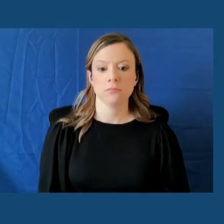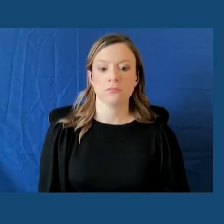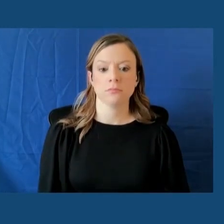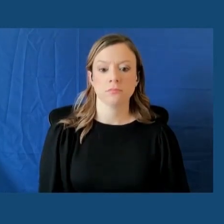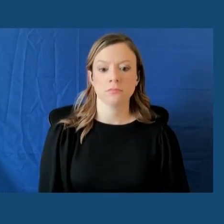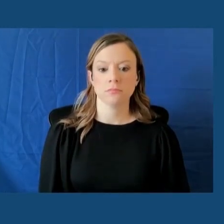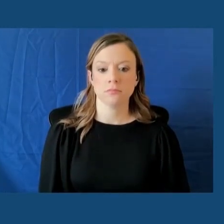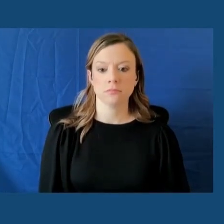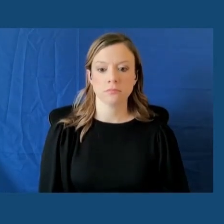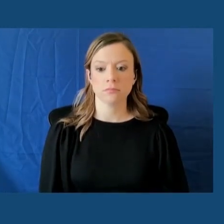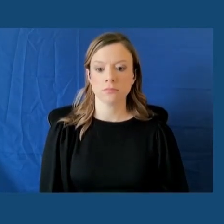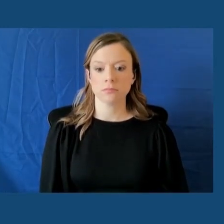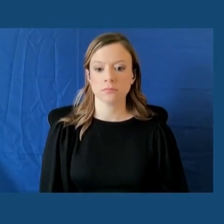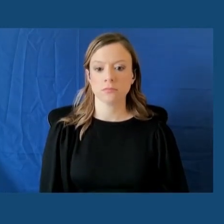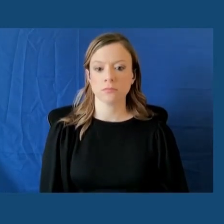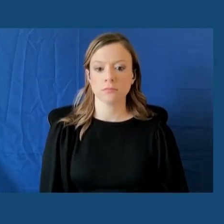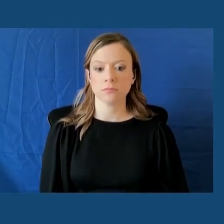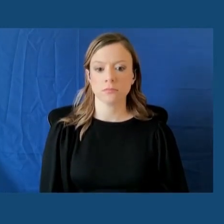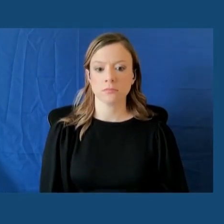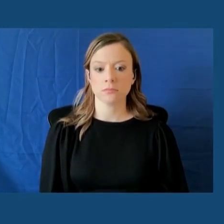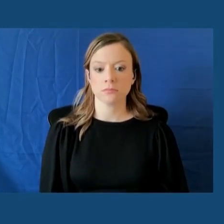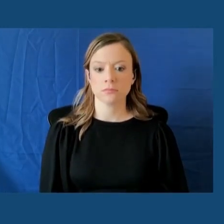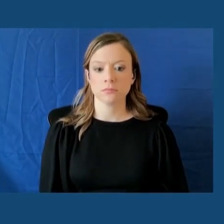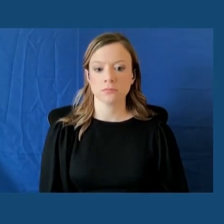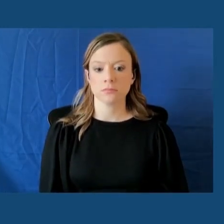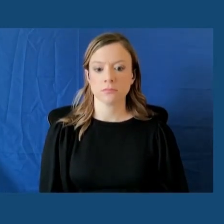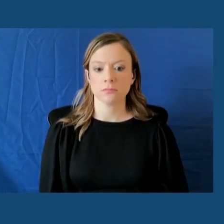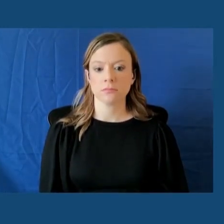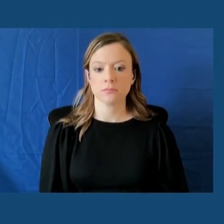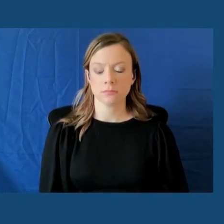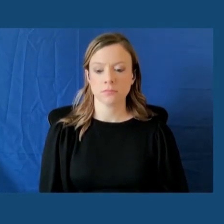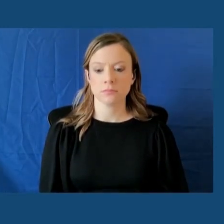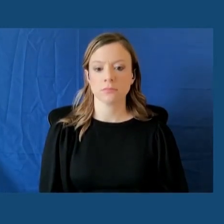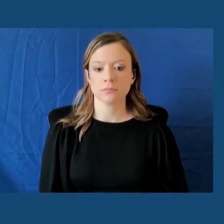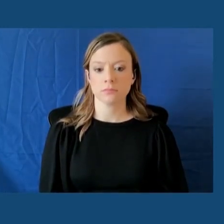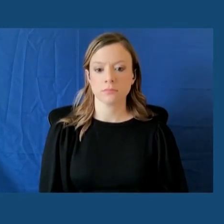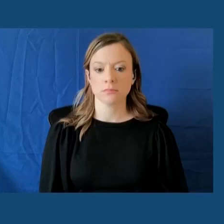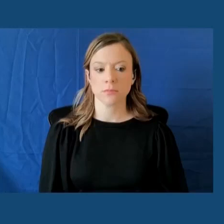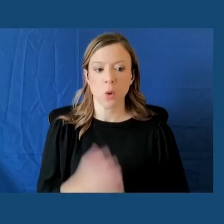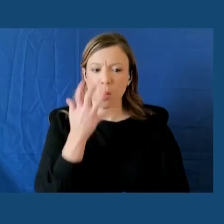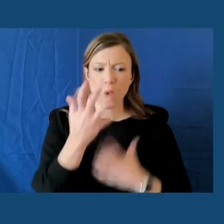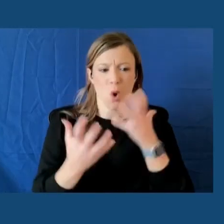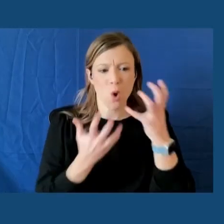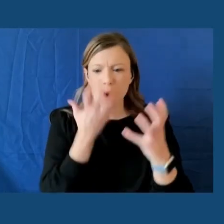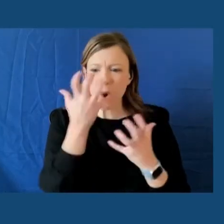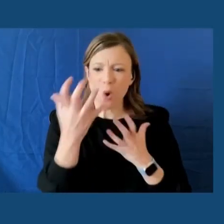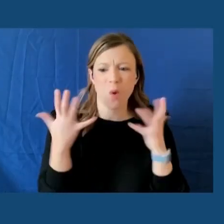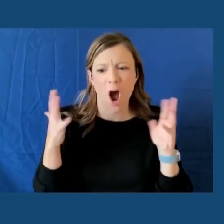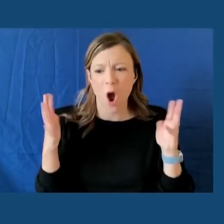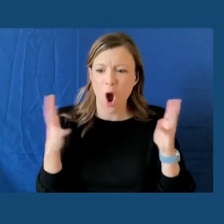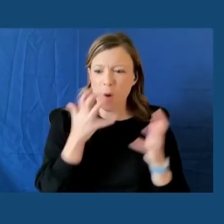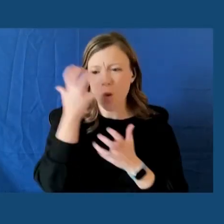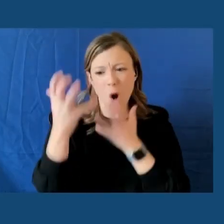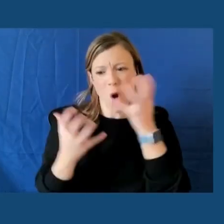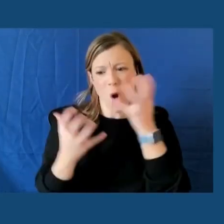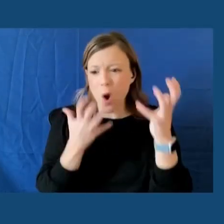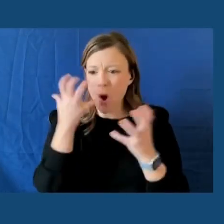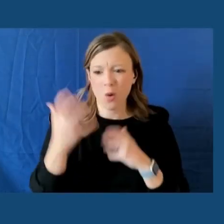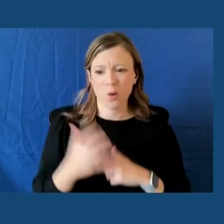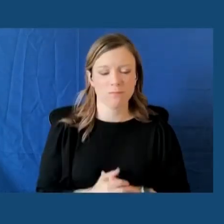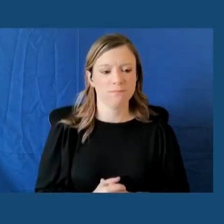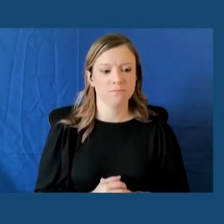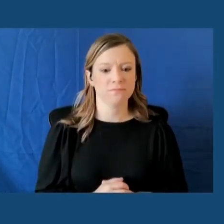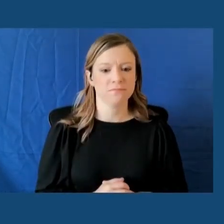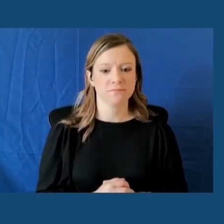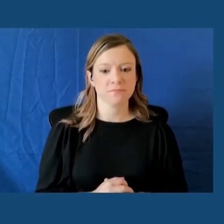Democrats. And that was a big deal here in Albany. And the speech is about to begin, so I think we're